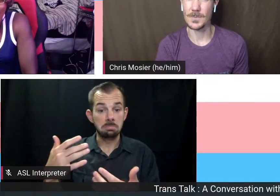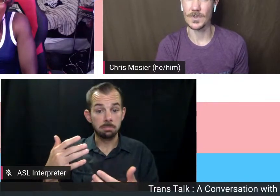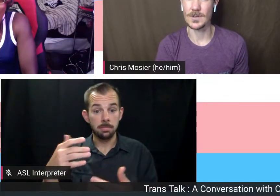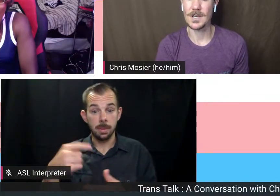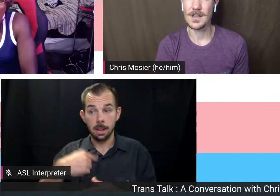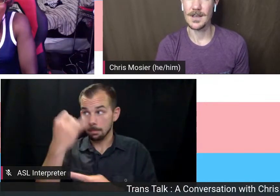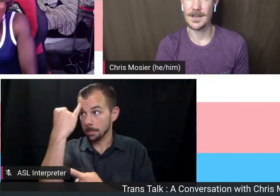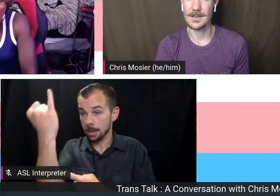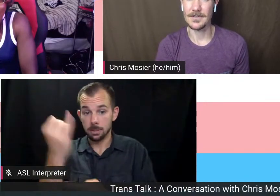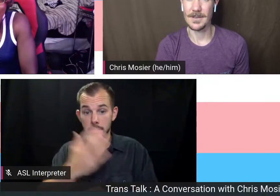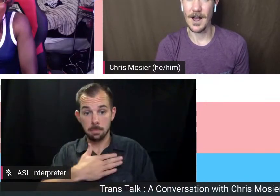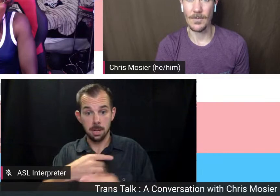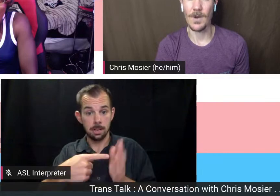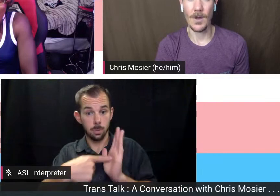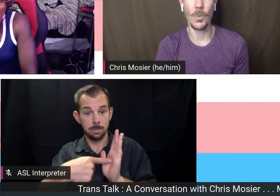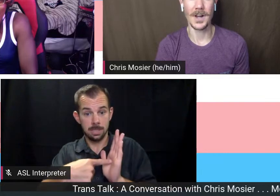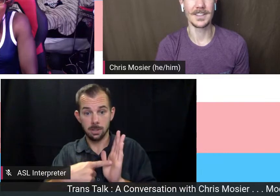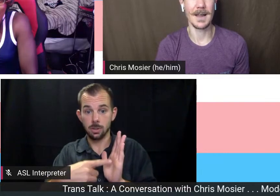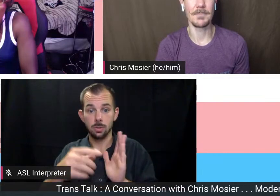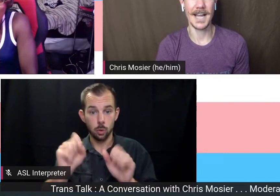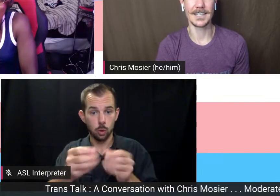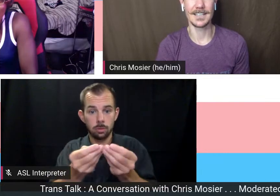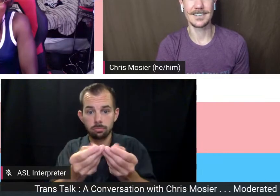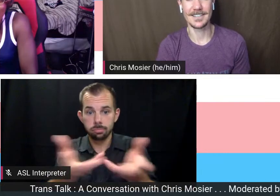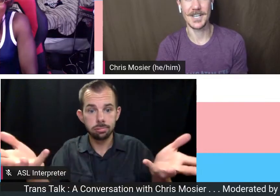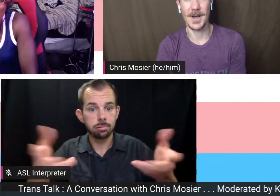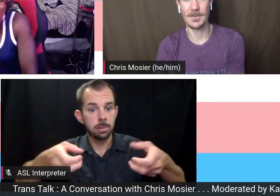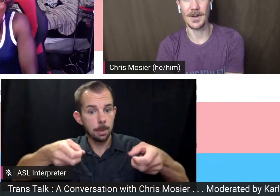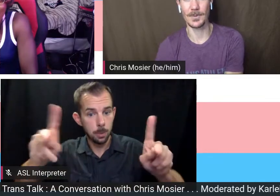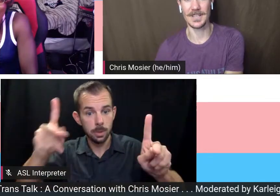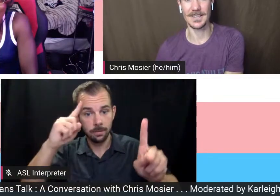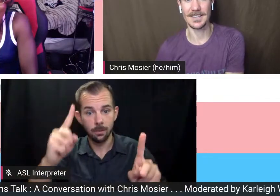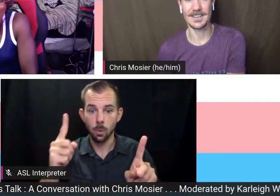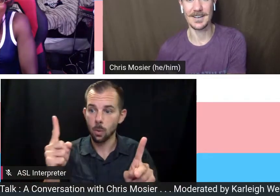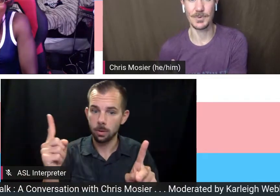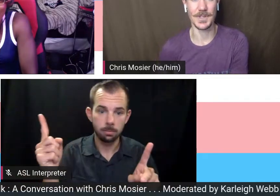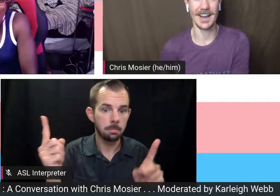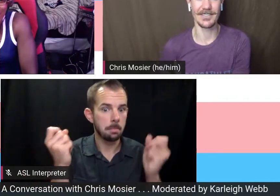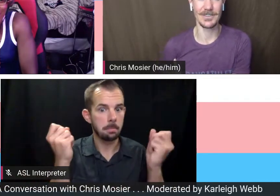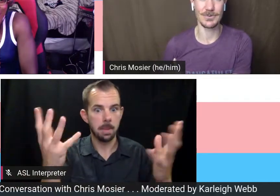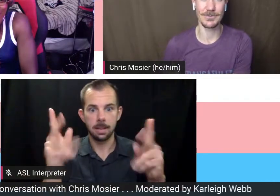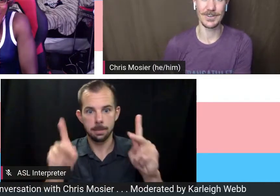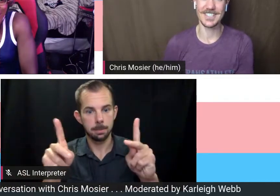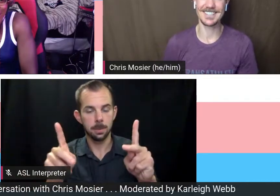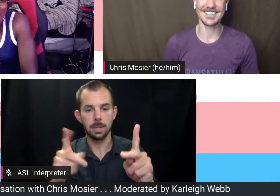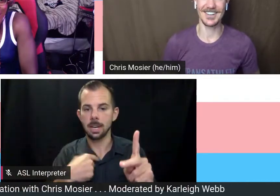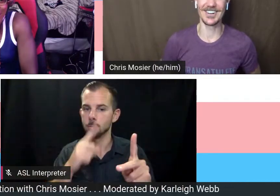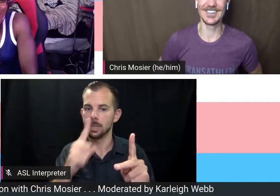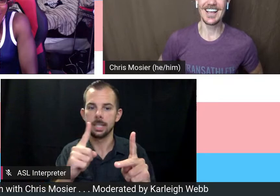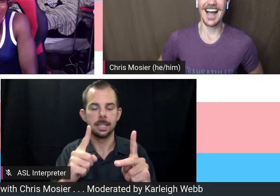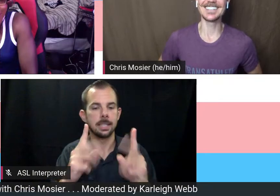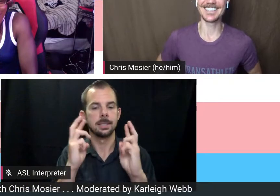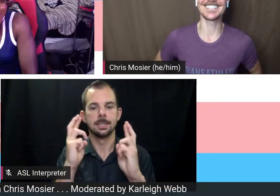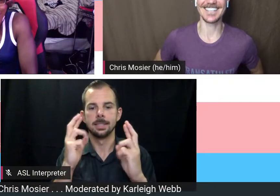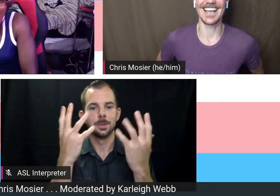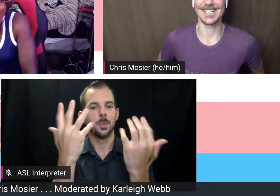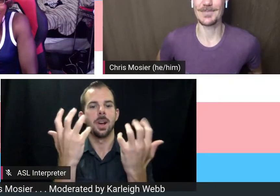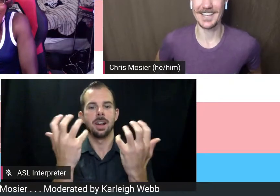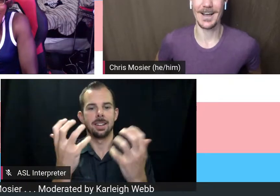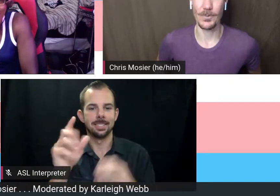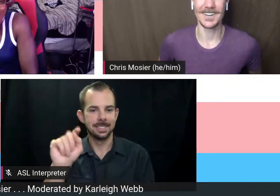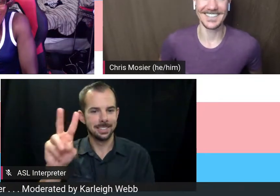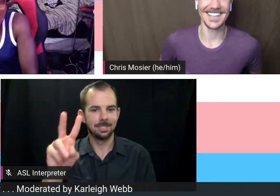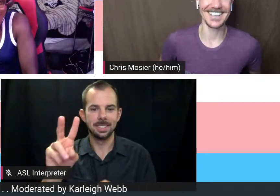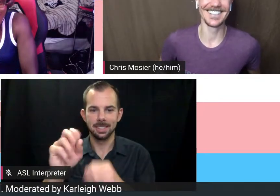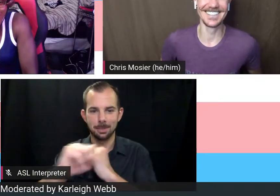many people. And I wanted that badly. And so I really put that out in the universe. So I did see that